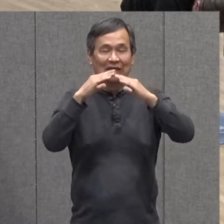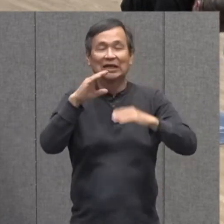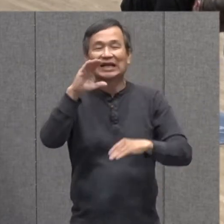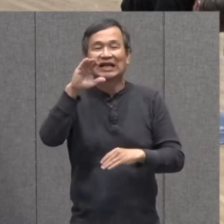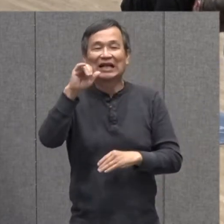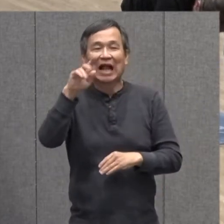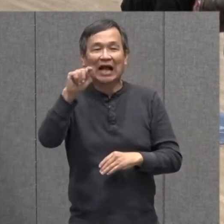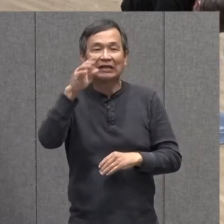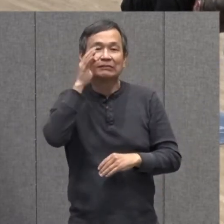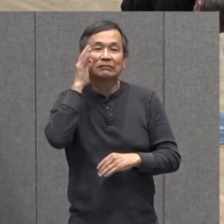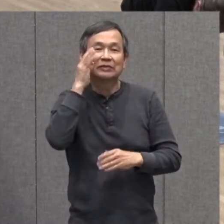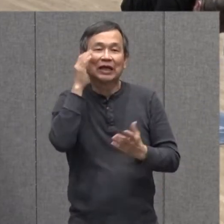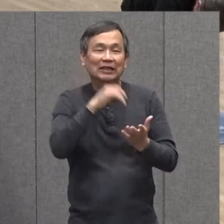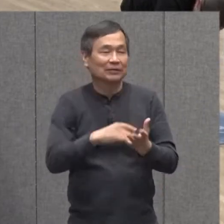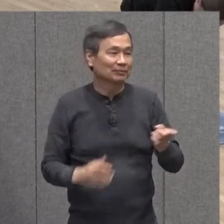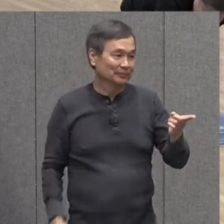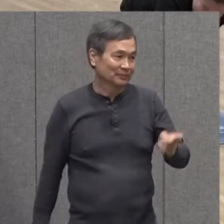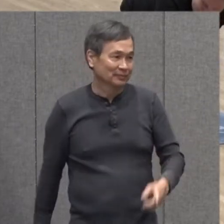como el gato.